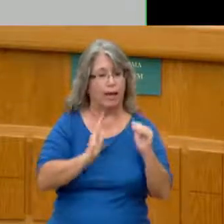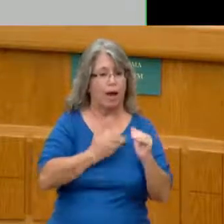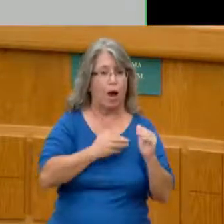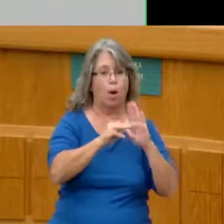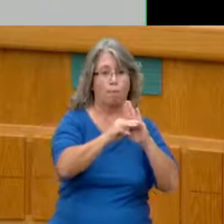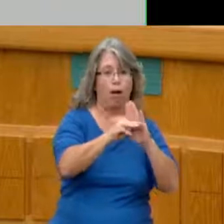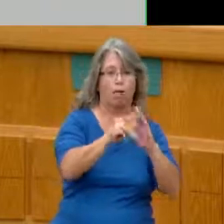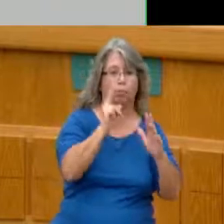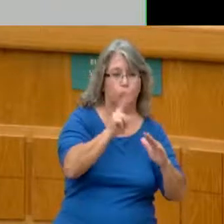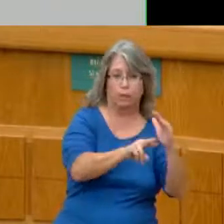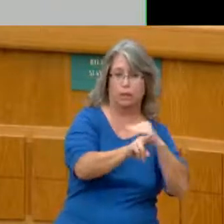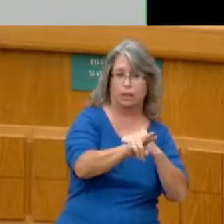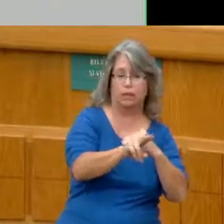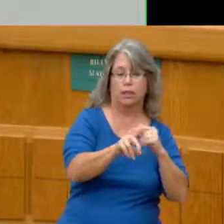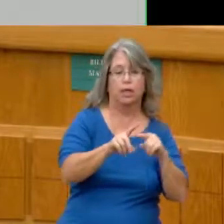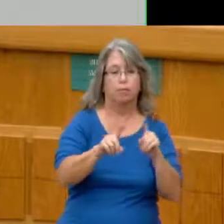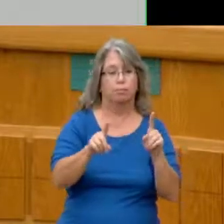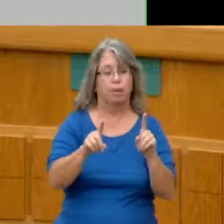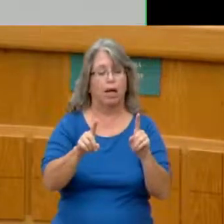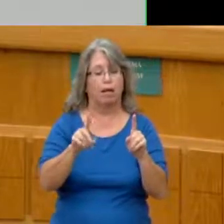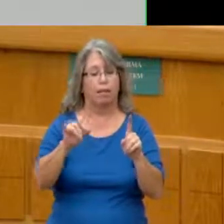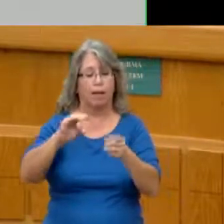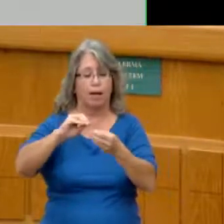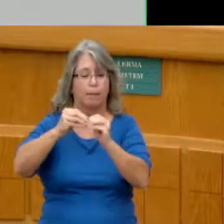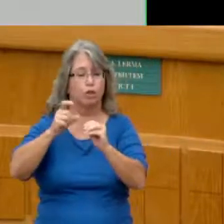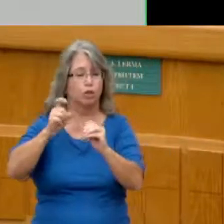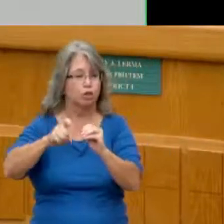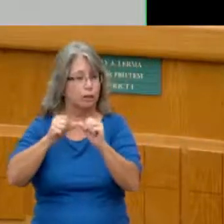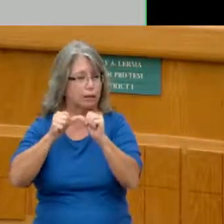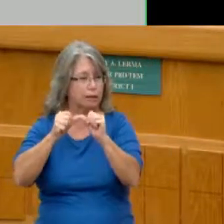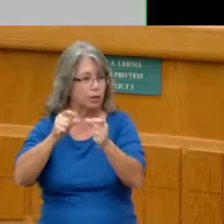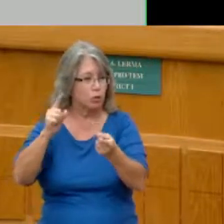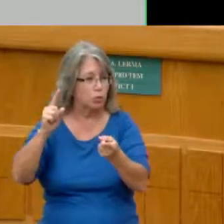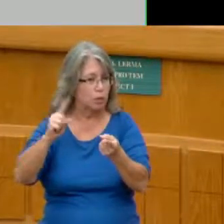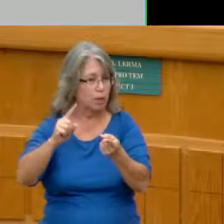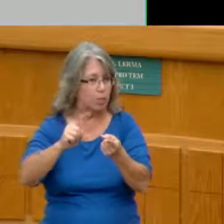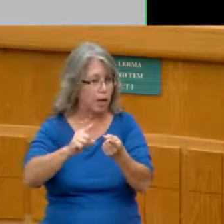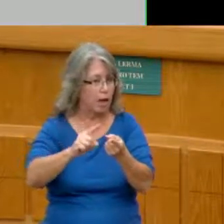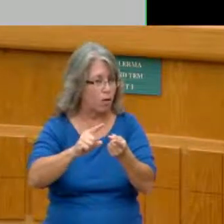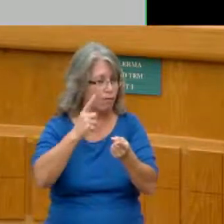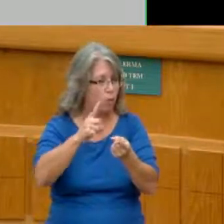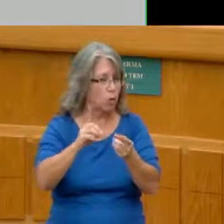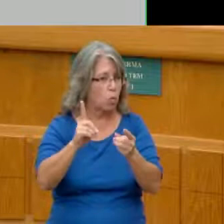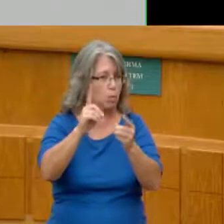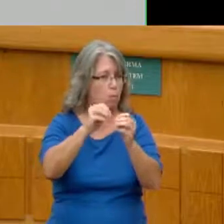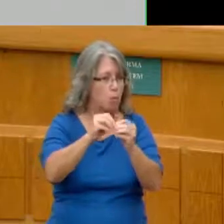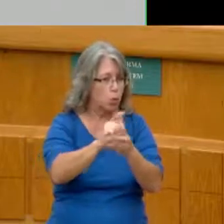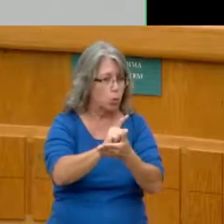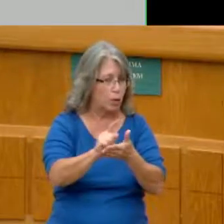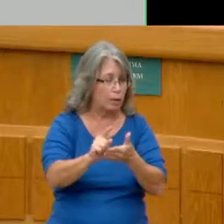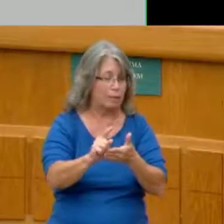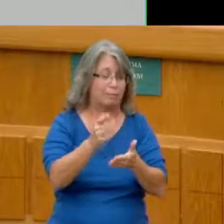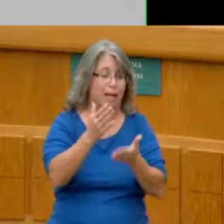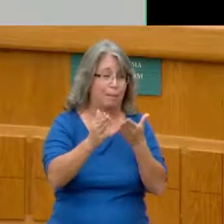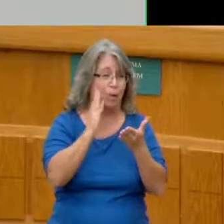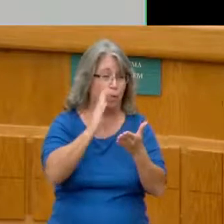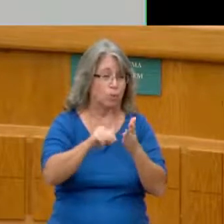but we should see these numbers continue to come down for at least another week and before they may start to increase again.